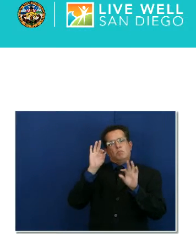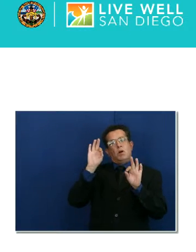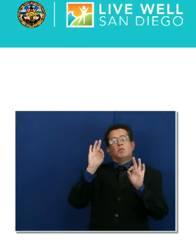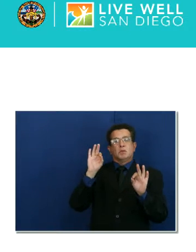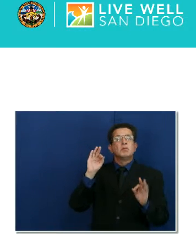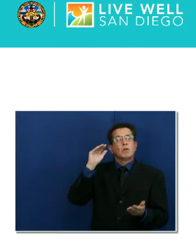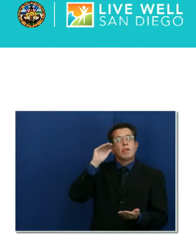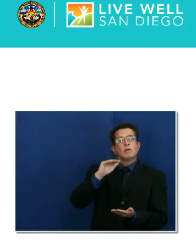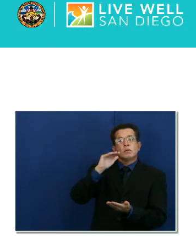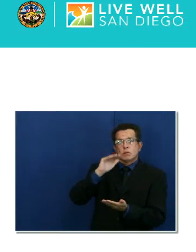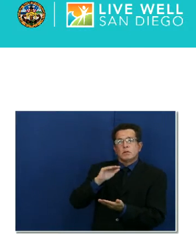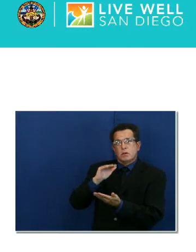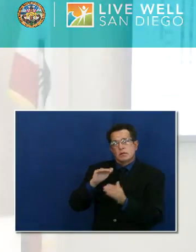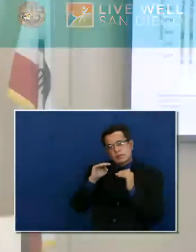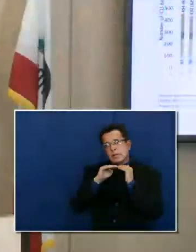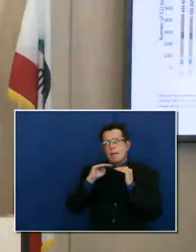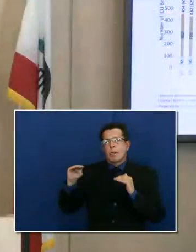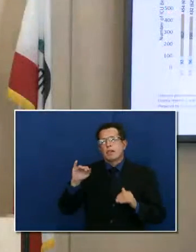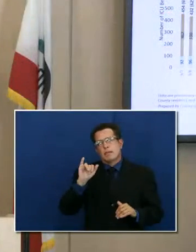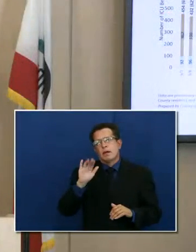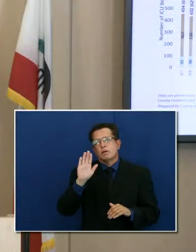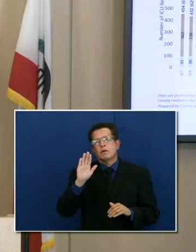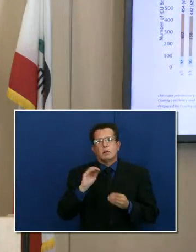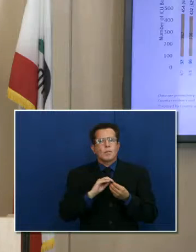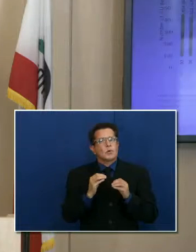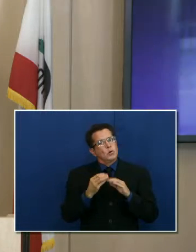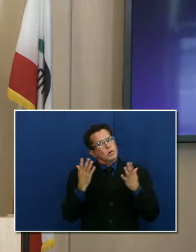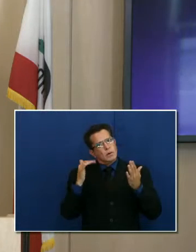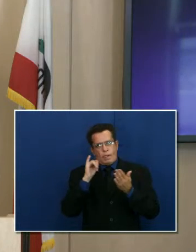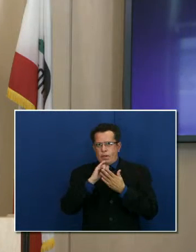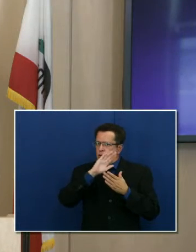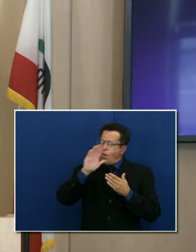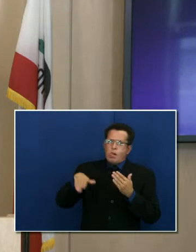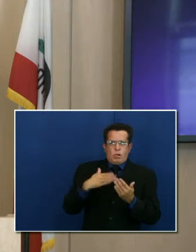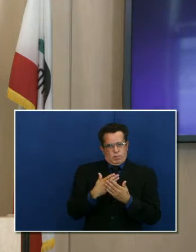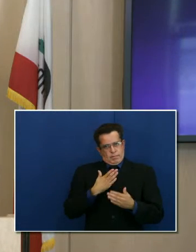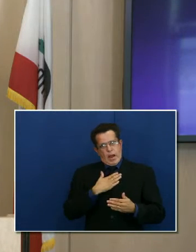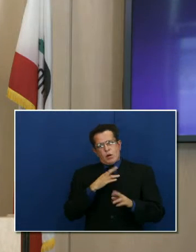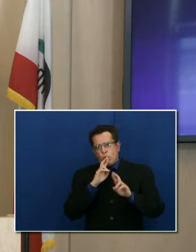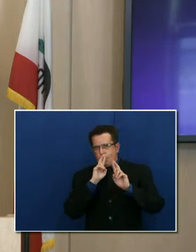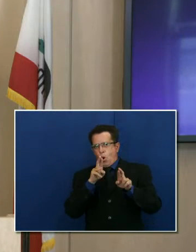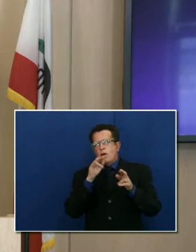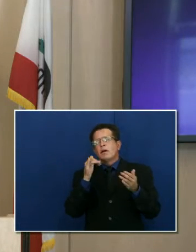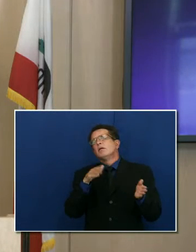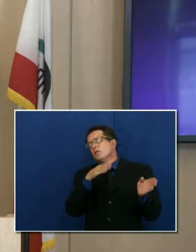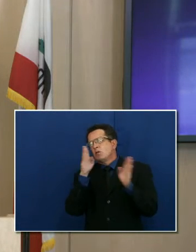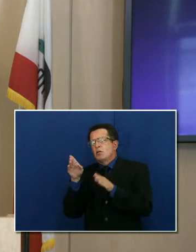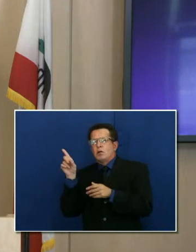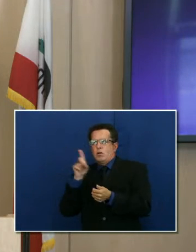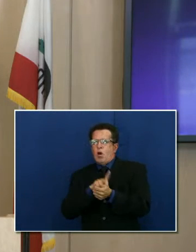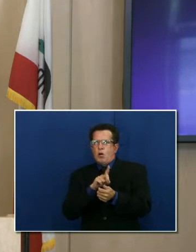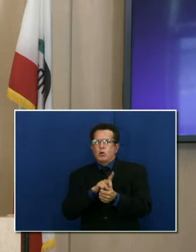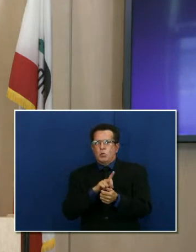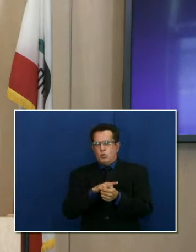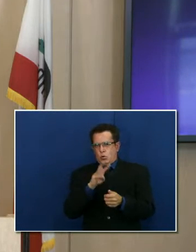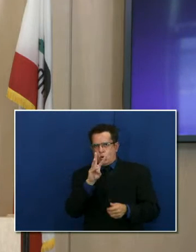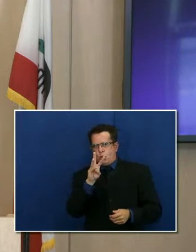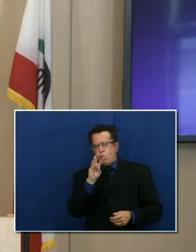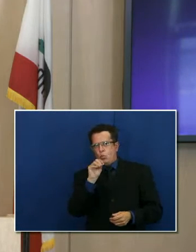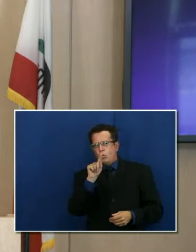consistently stable metrics we've seen. That concludes my section of the report. I'll now turn it over to Dr. Wooten for her Public Health Officer's update. Thank you.